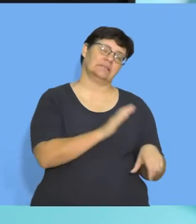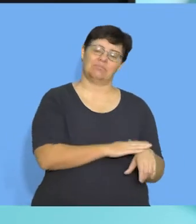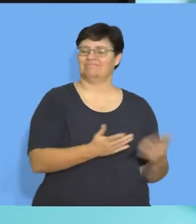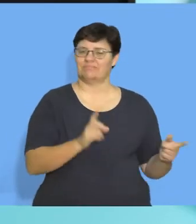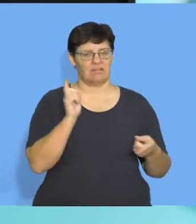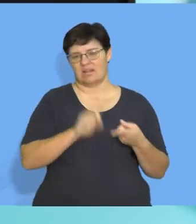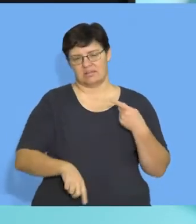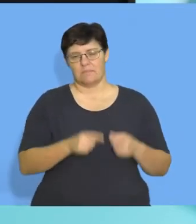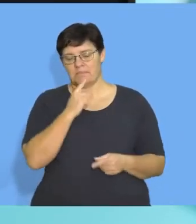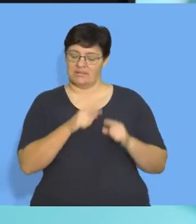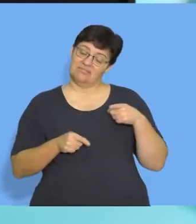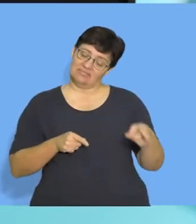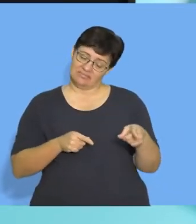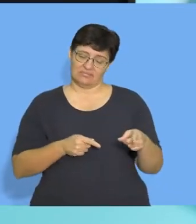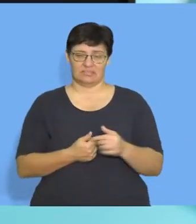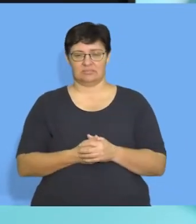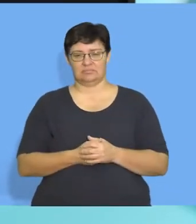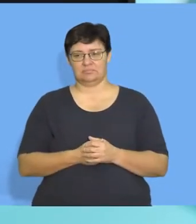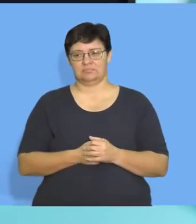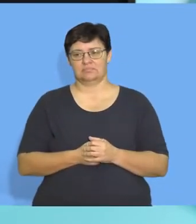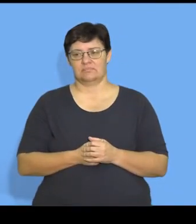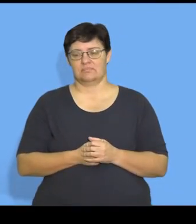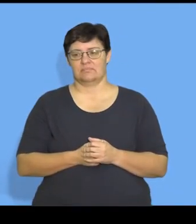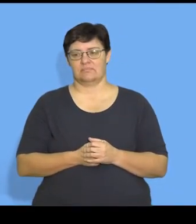I can't. So time is definitely a scalar.